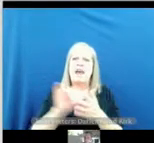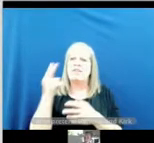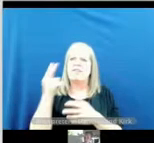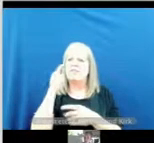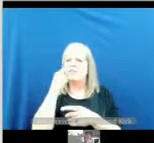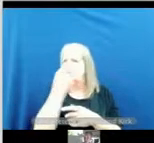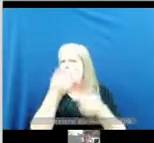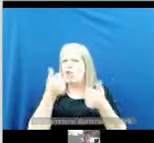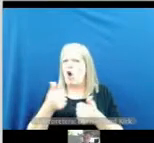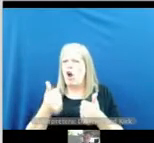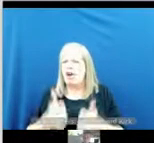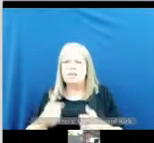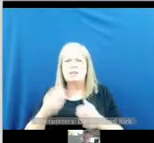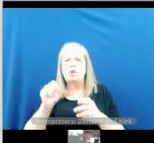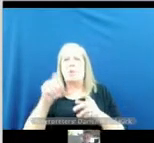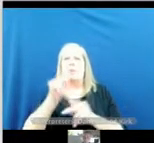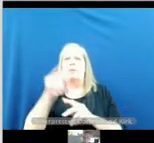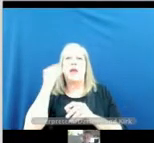and scenarios.